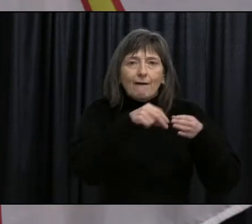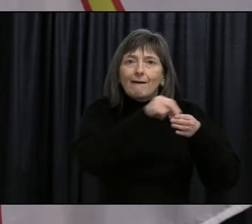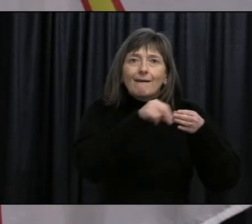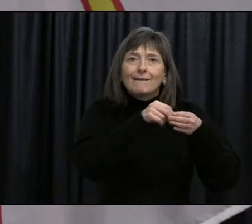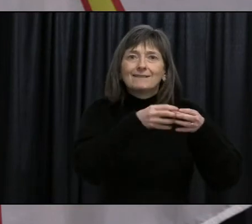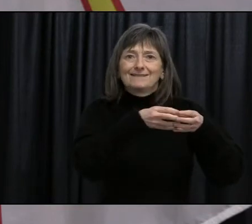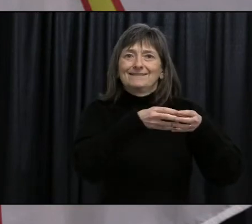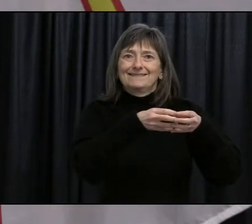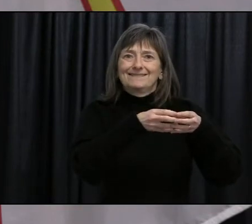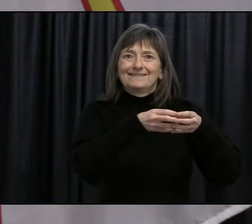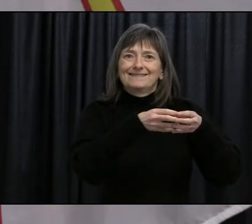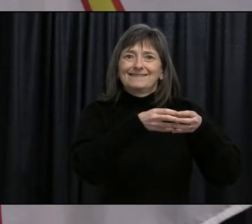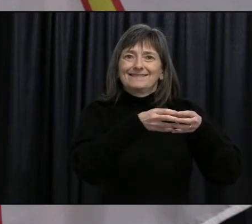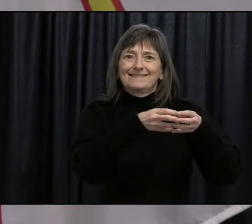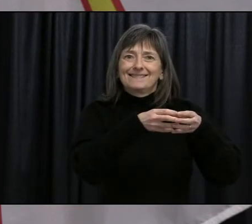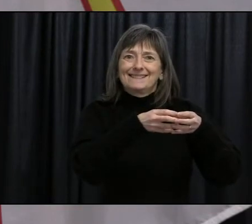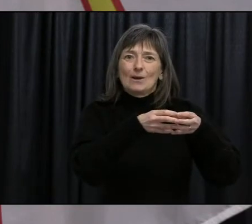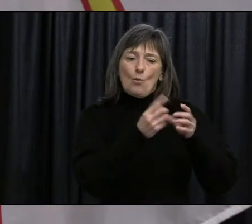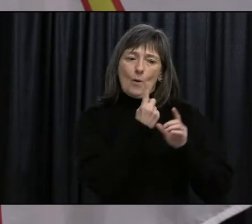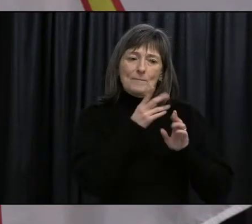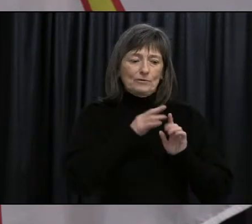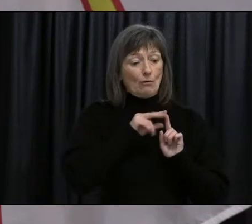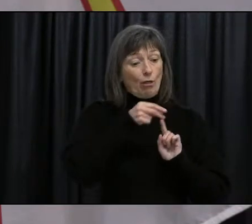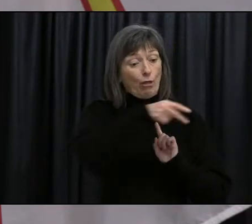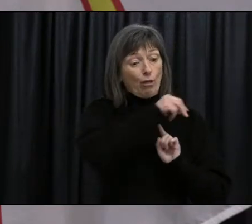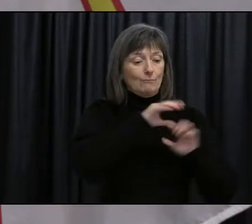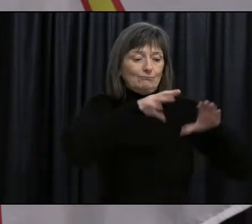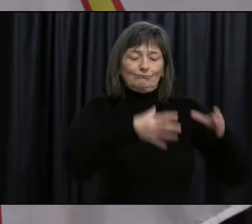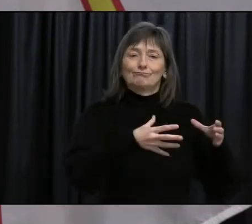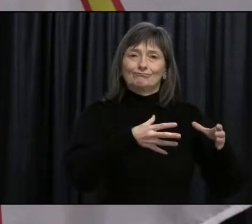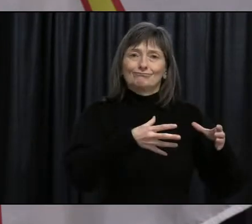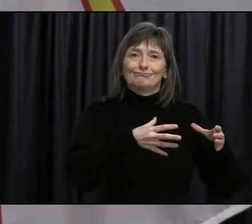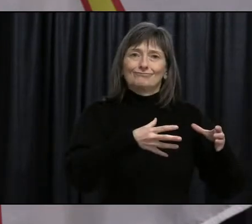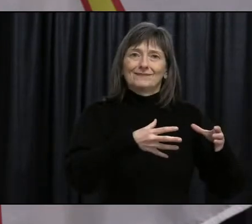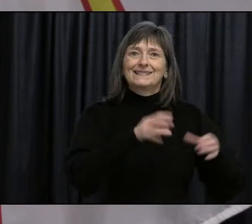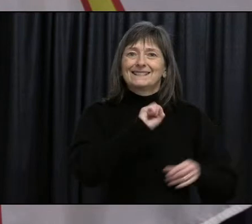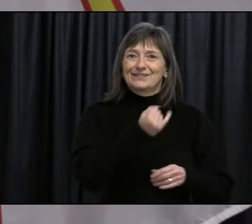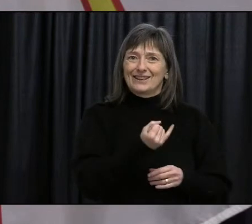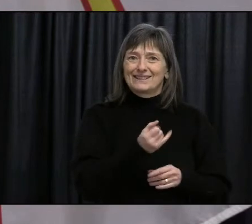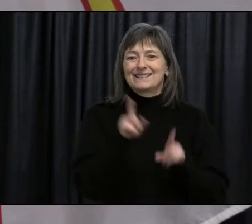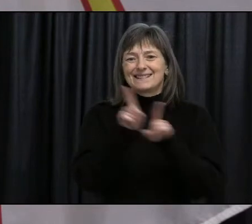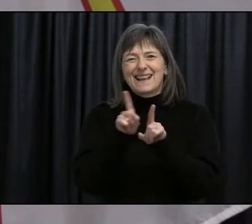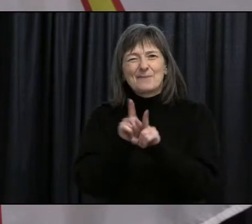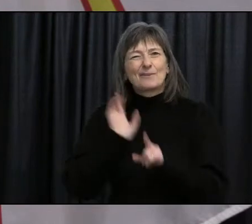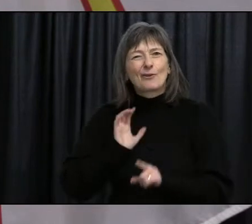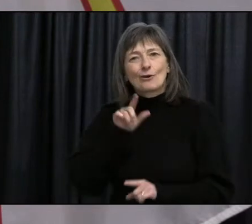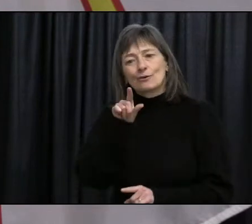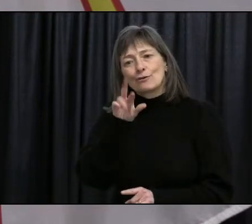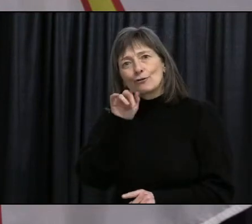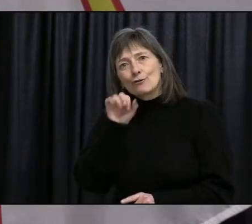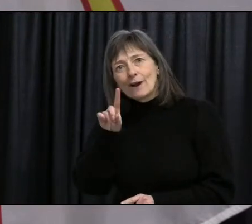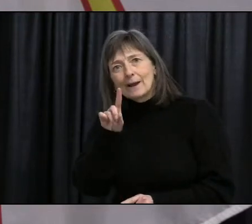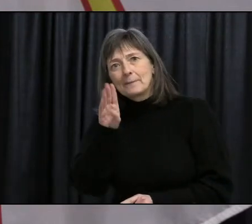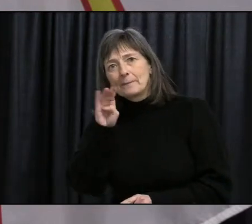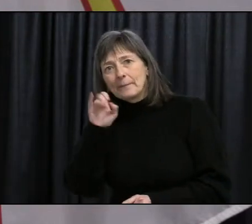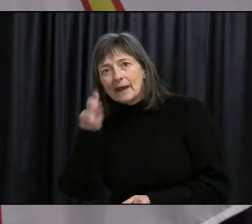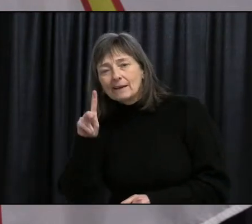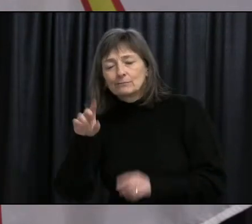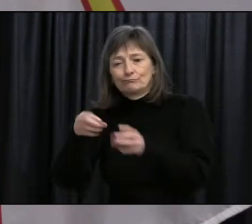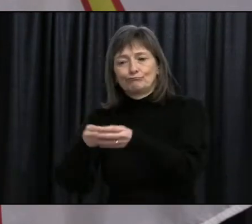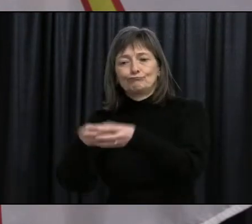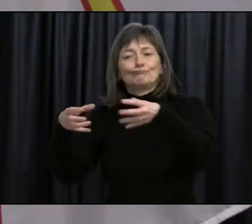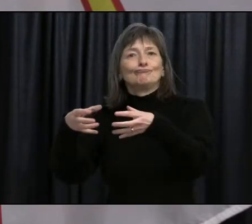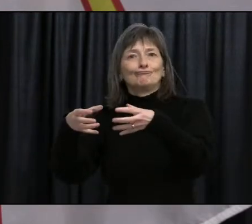to talk about, as in this case in St. John's, we've had a cluster in Grand Bank and in Harbour Breton.